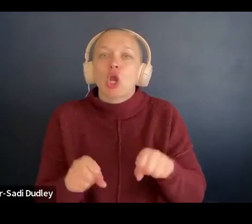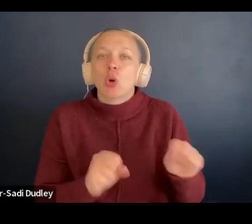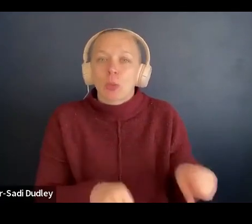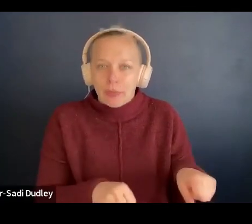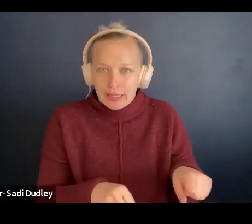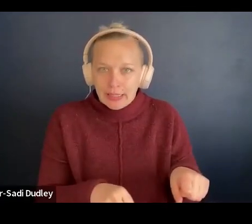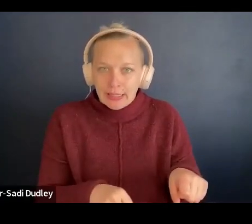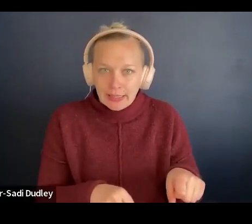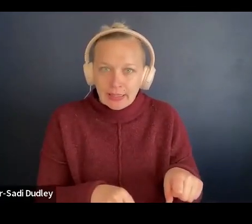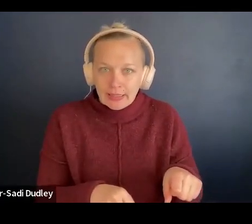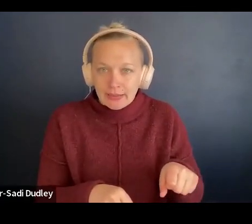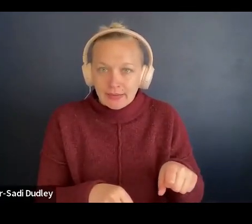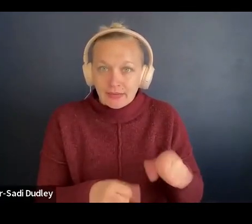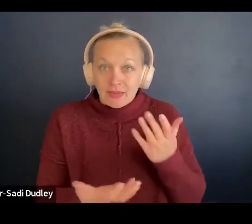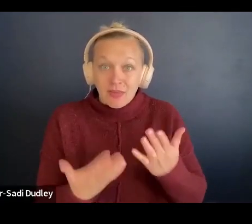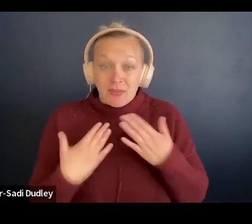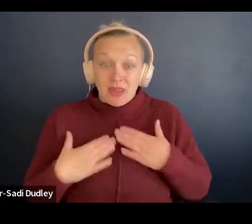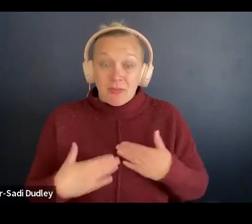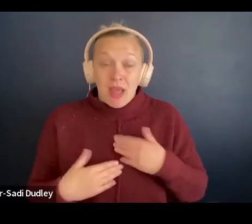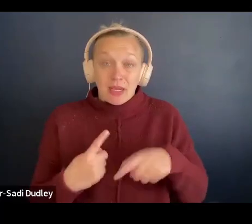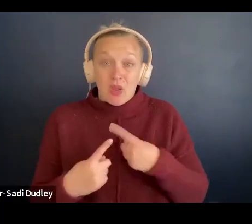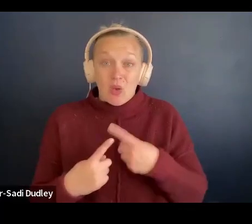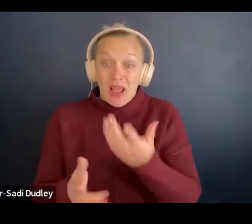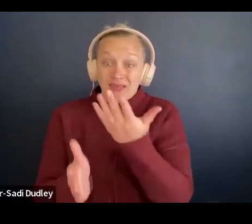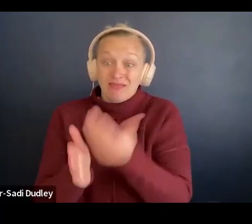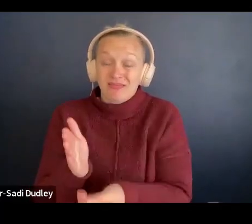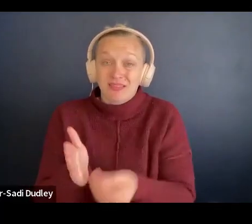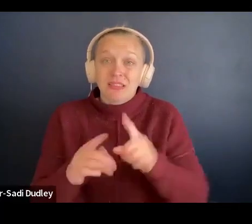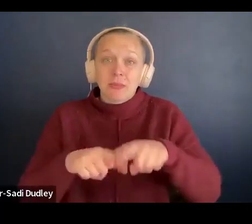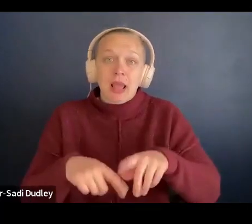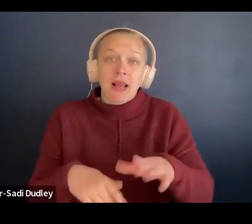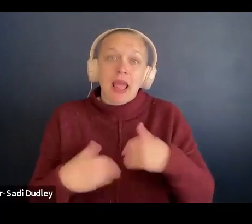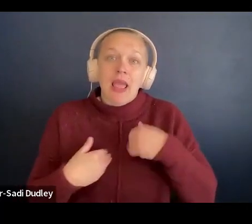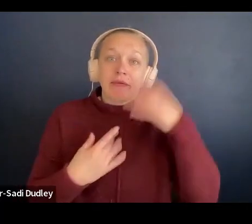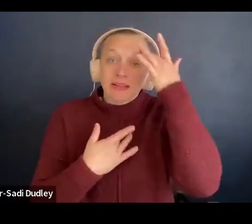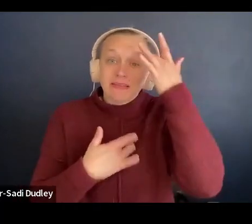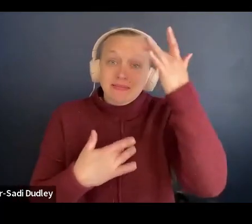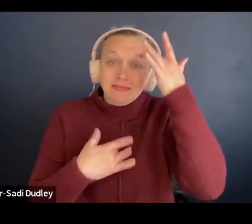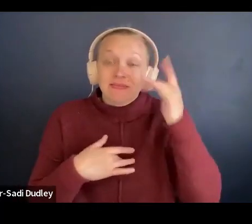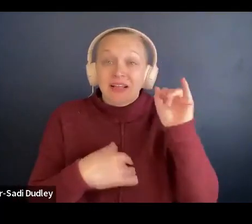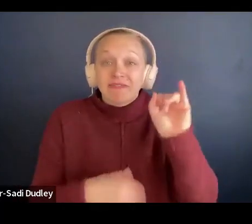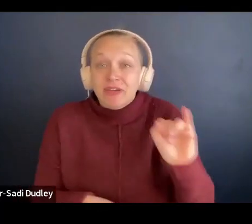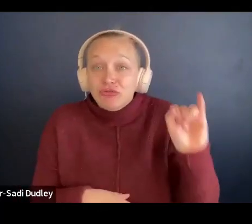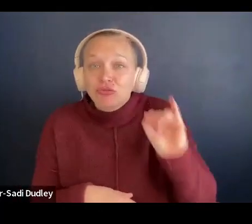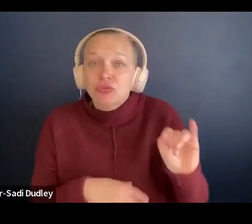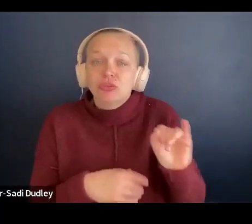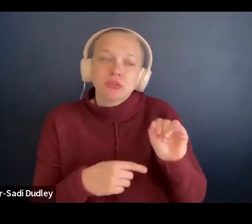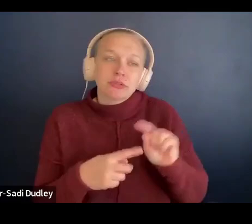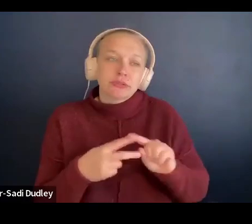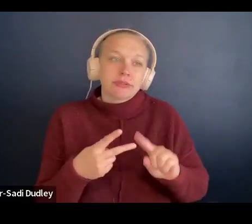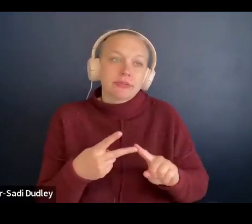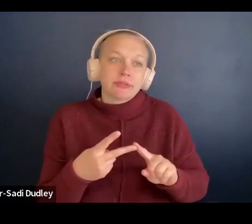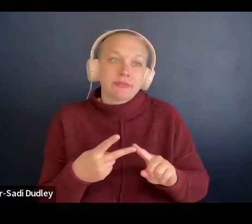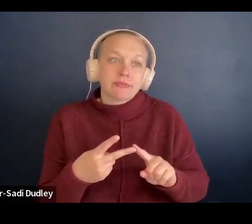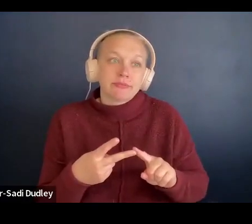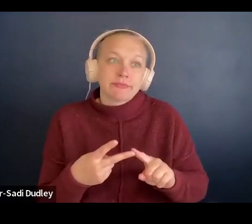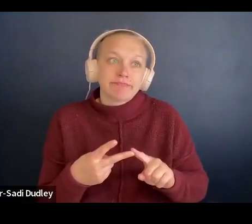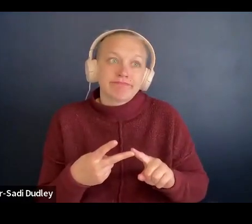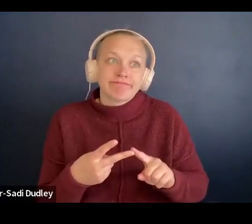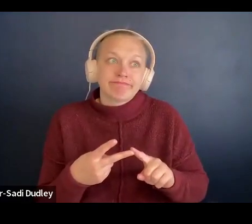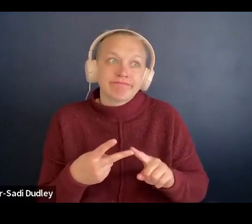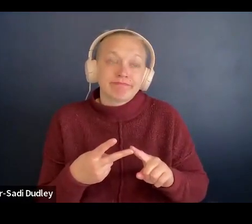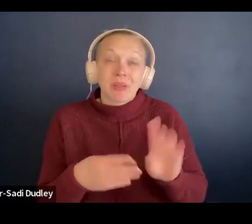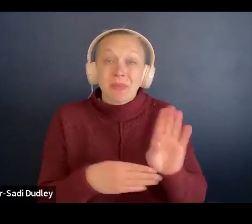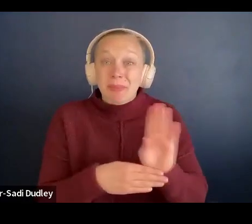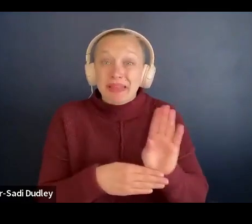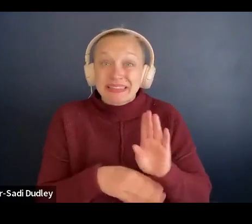not accepted at time of death, based on whether or not the body had infections, or just their, I guess, how